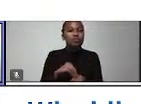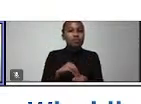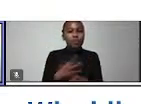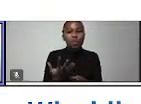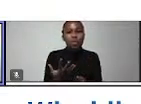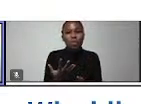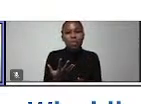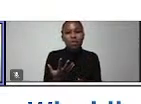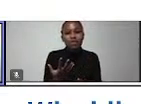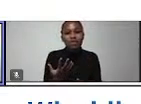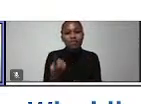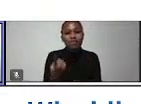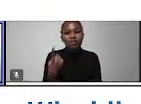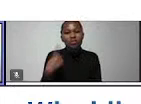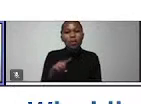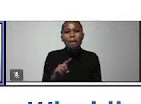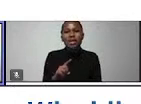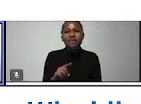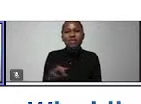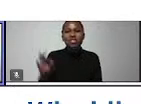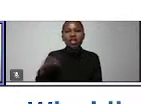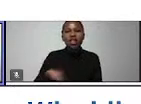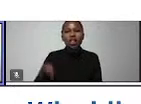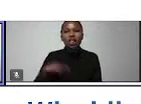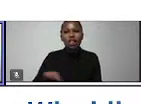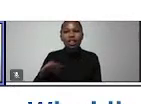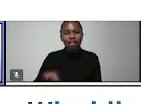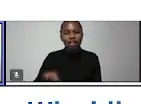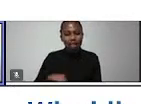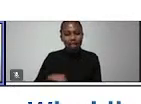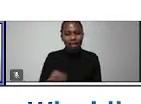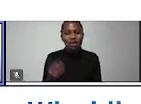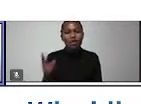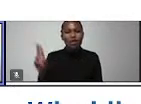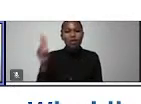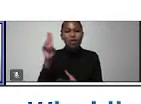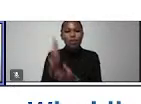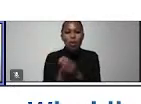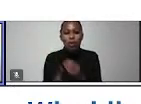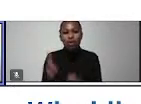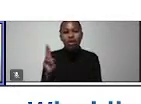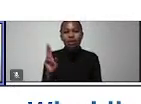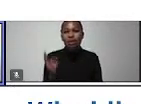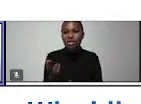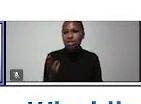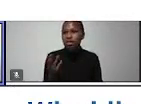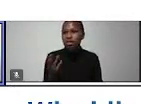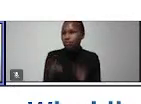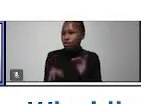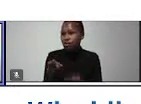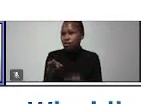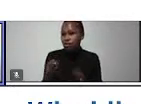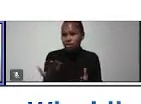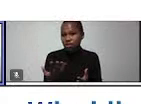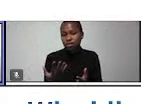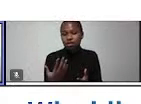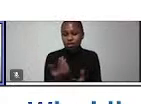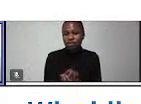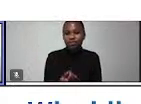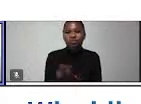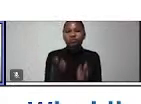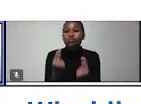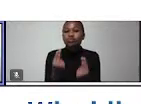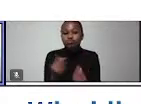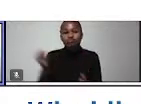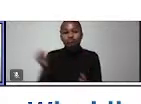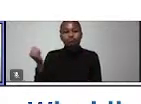of mutual beneficial to both parties, and that we should actually also explore the possibility of a new agreement with